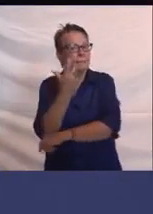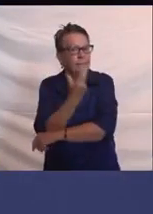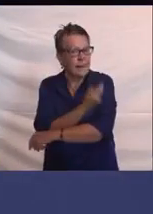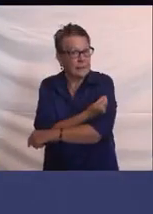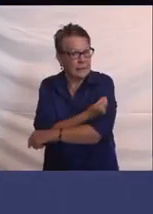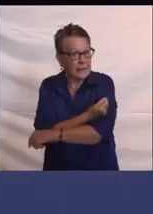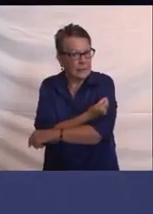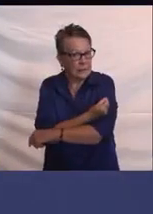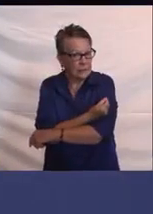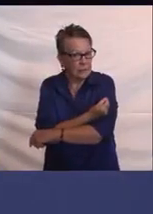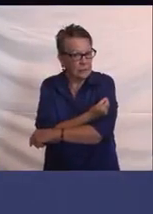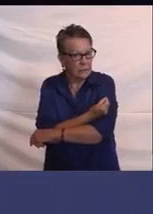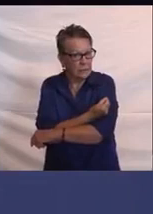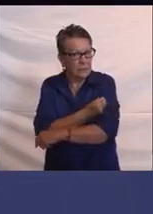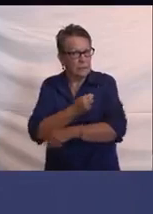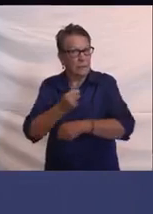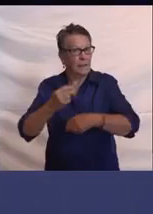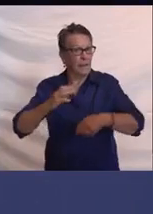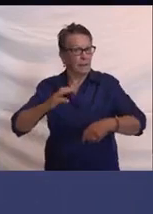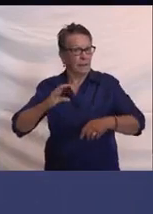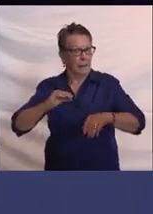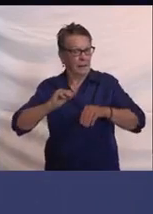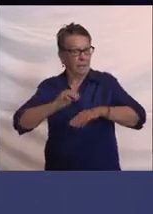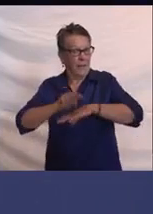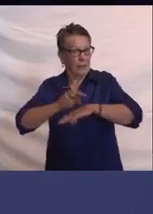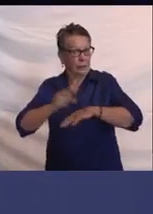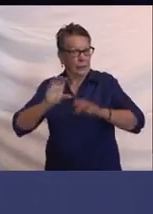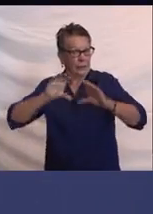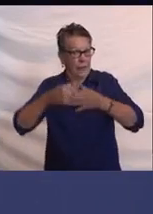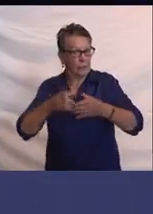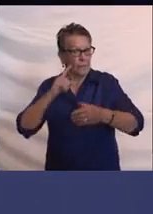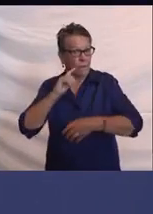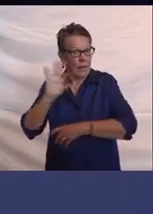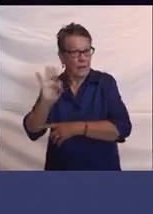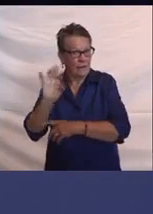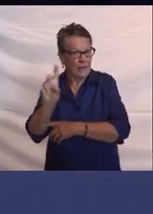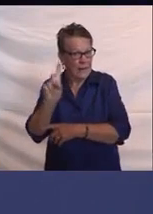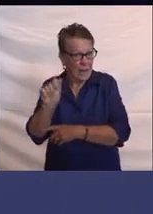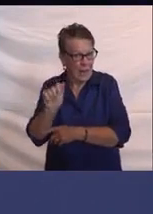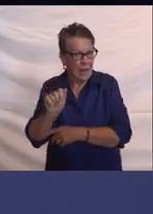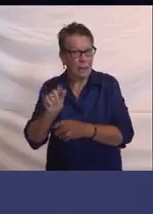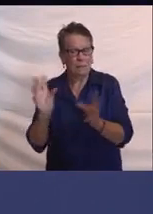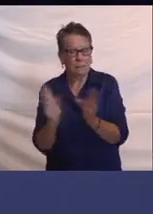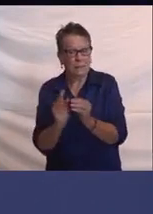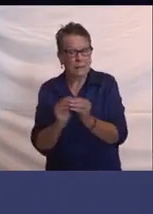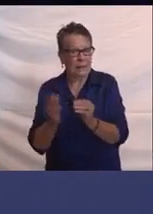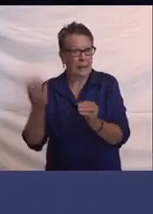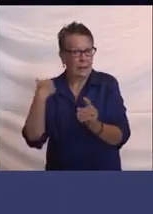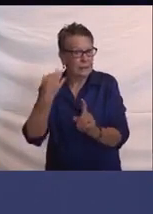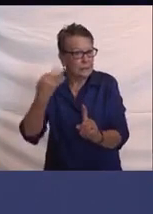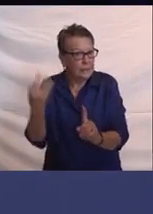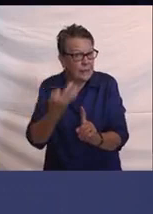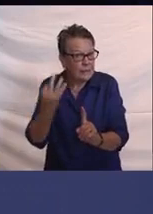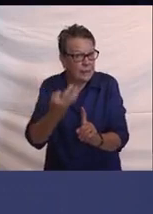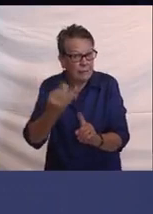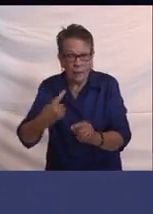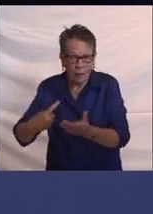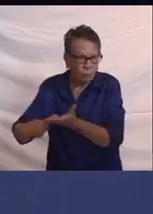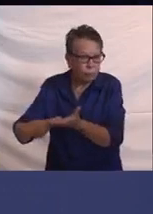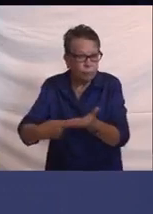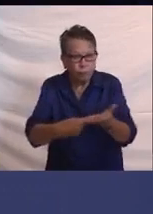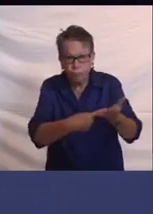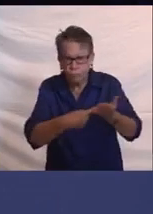on Friday to consider the approval of a Pfizer booster. After reviewing the data presented, the panel